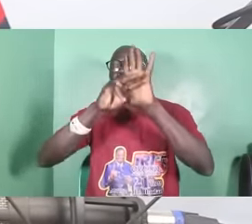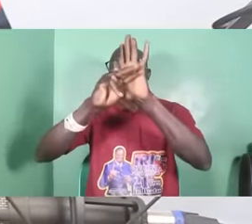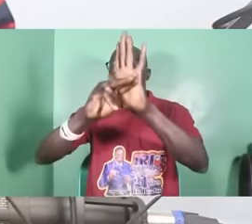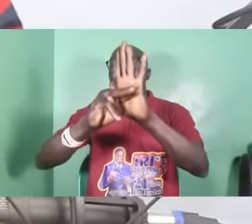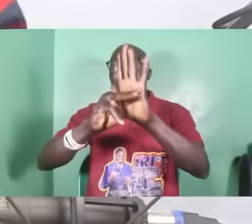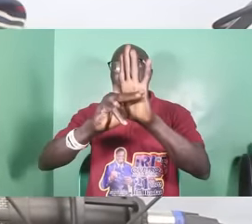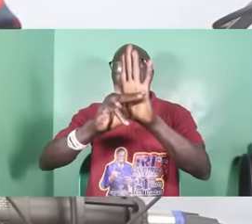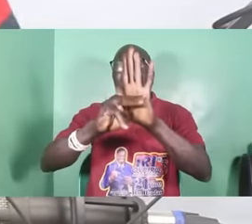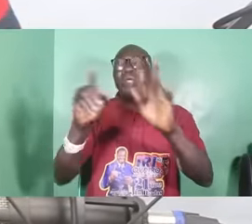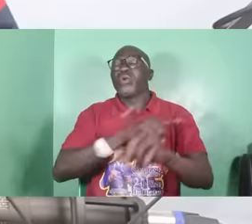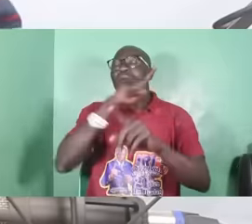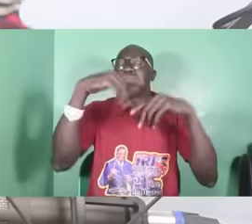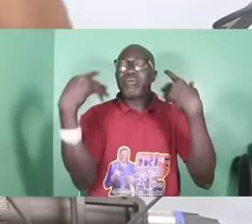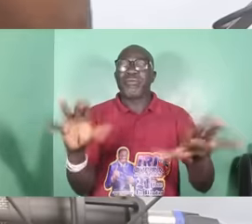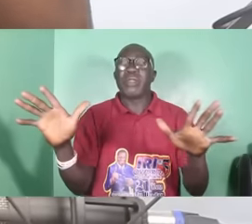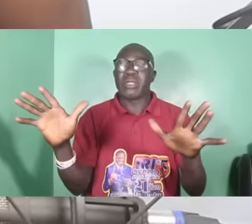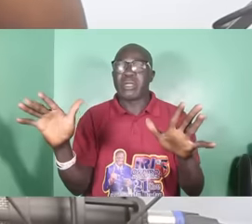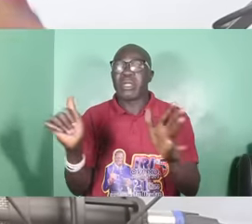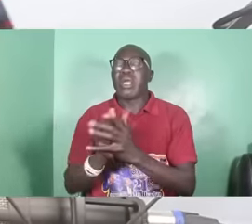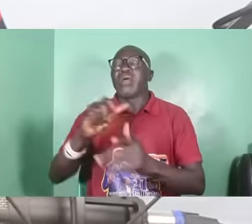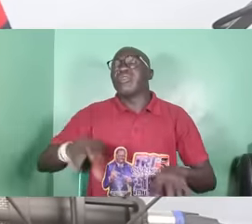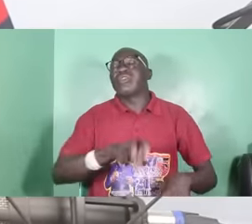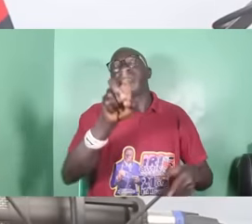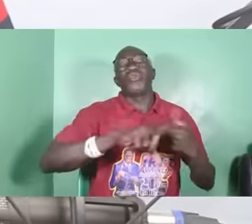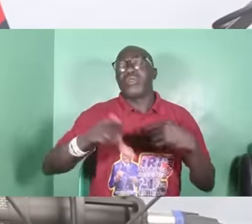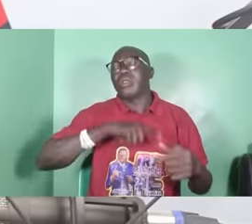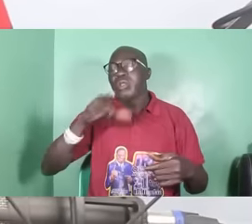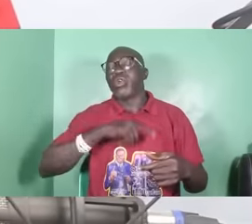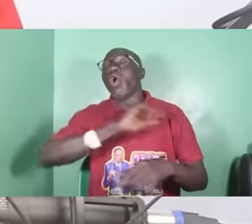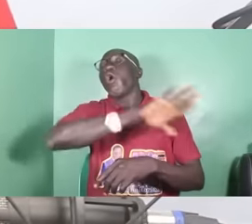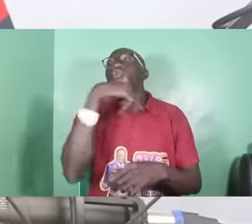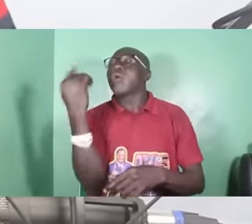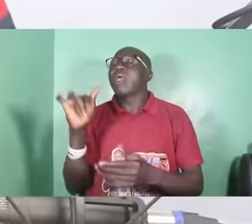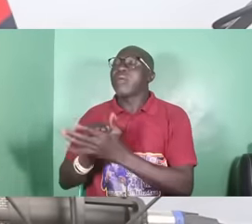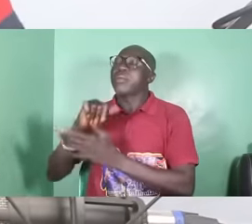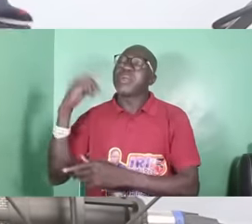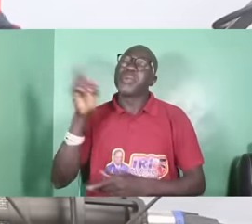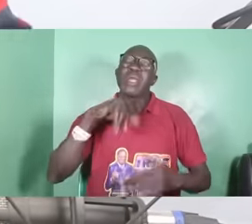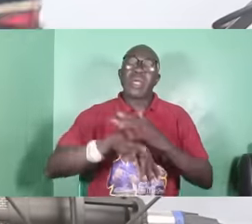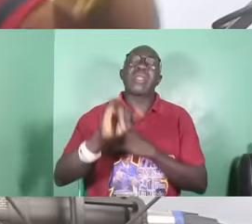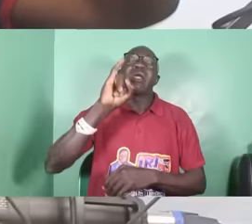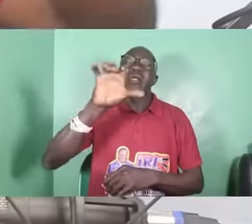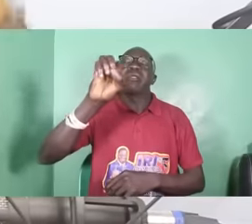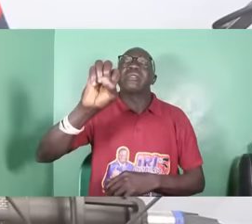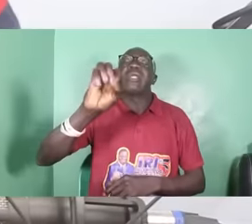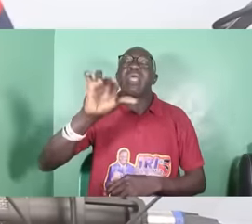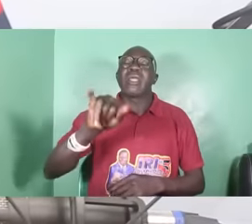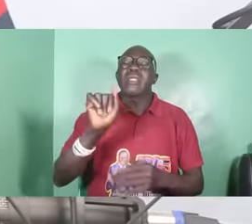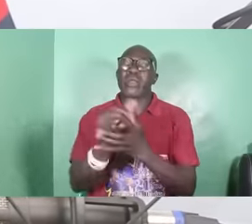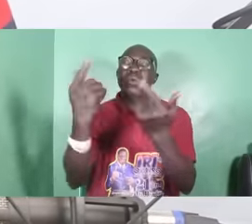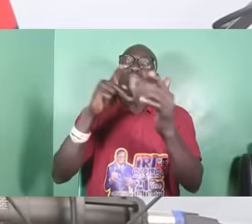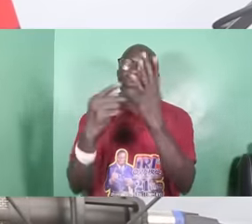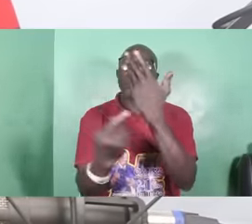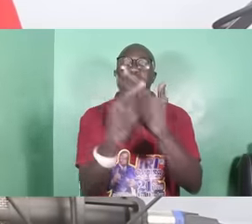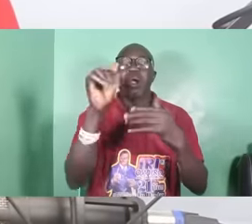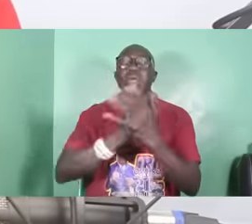Jesus. After it, you are going to the girls. Please, to the program. That can come